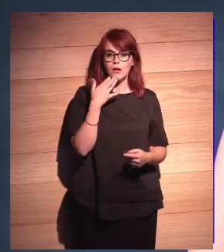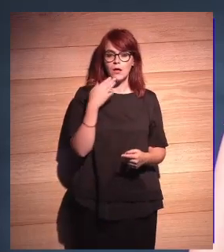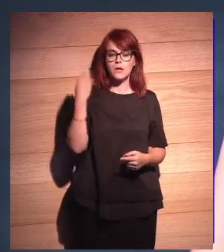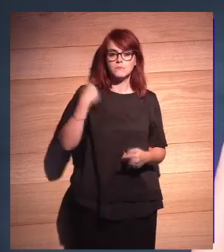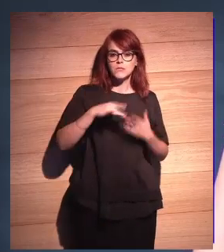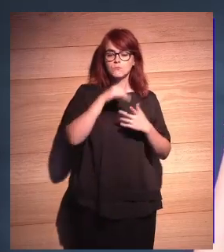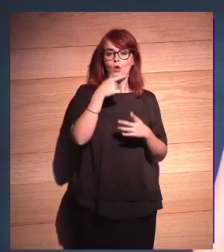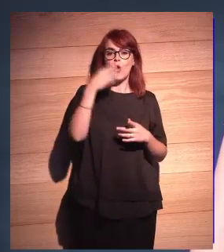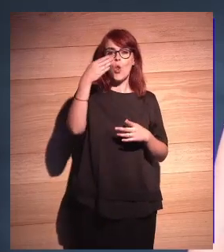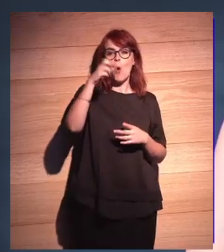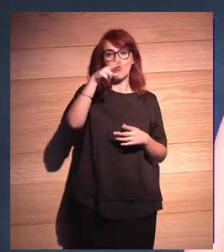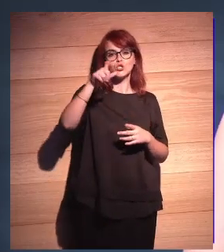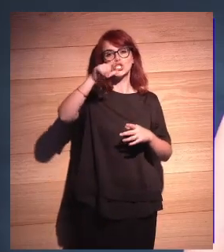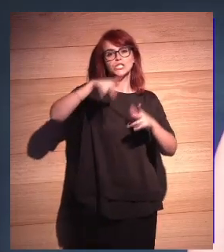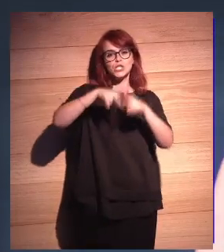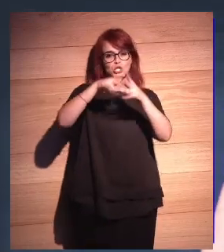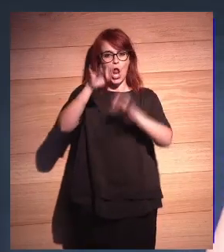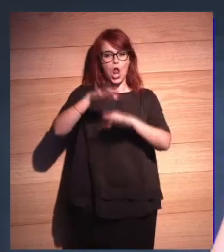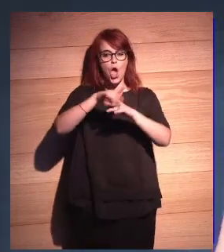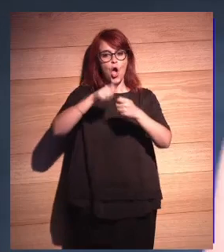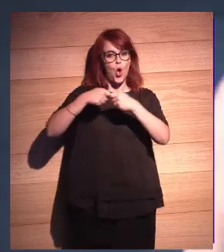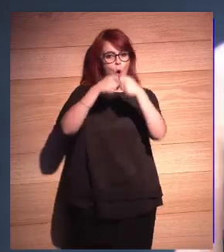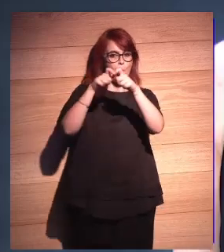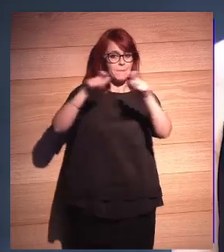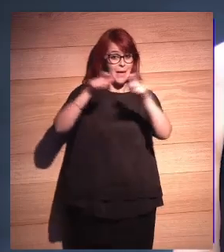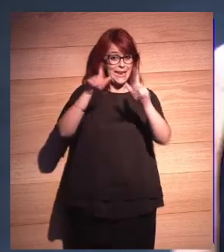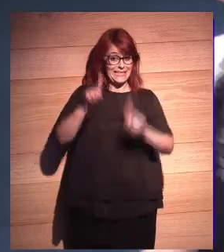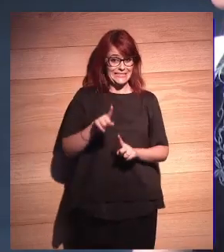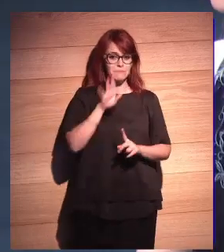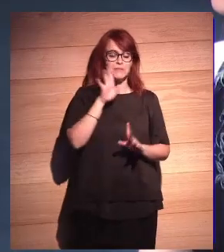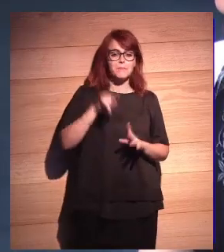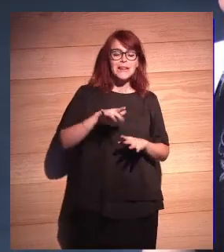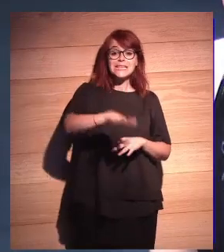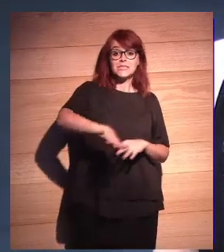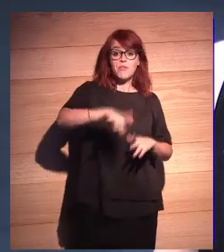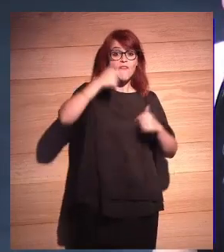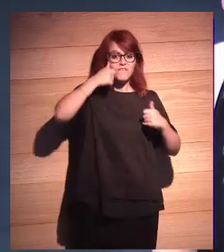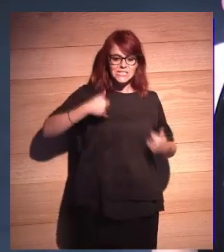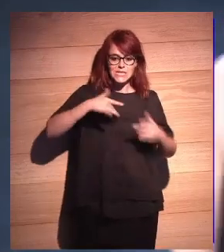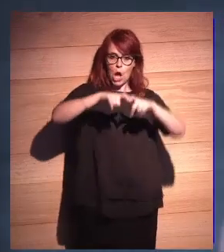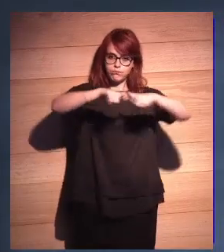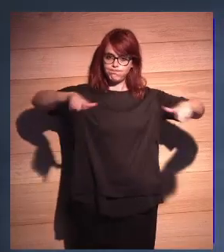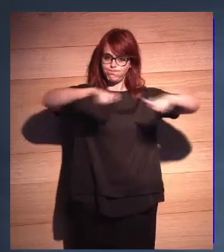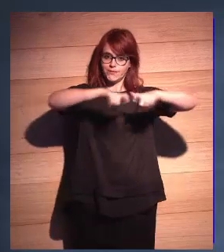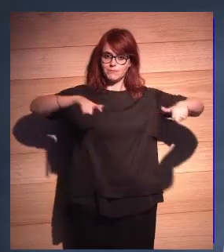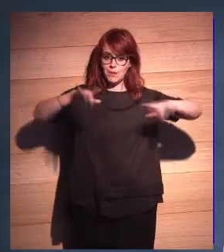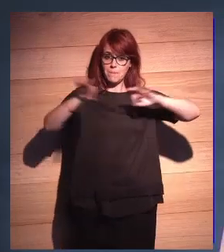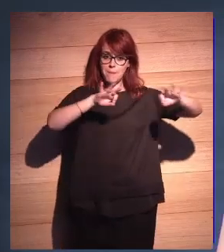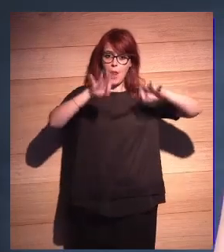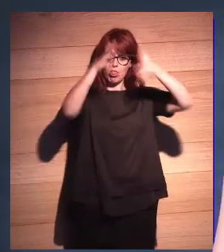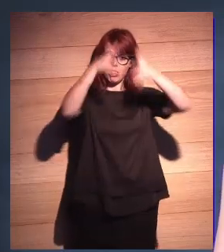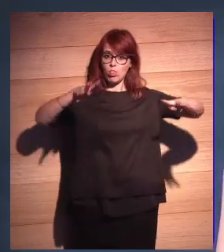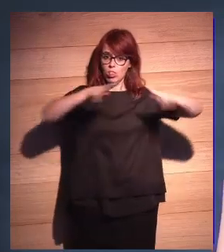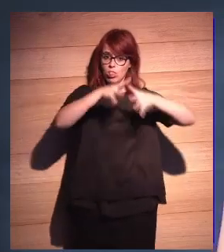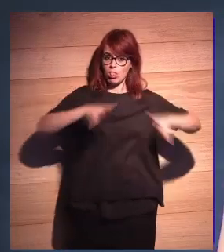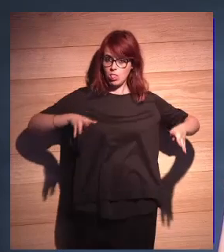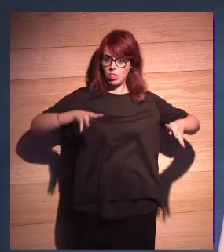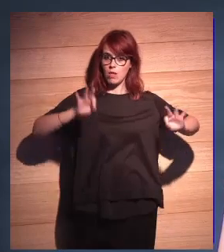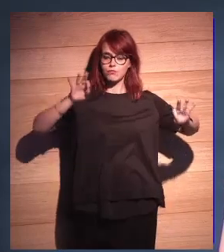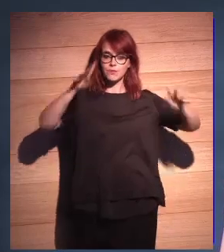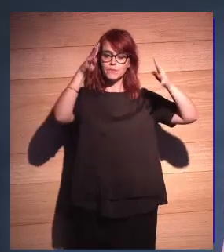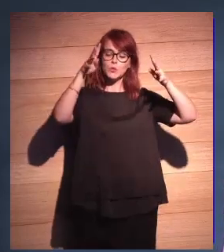level, but also in other ways. For instance, some are researching